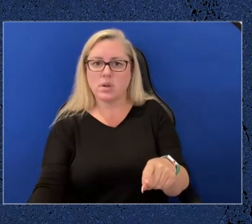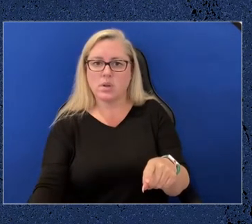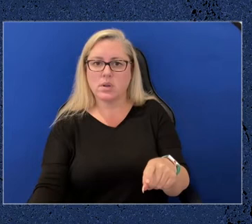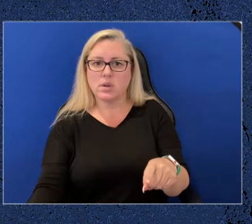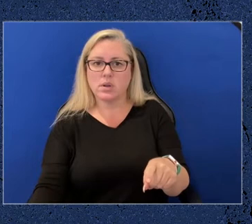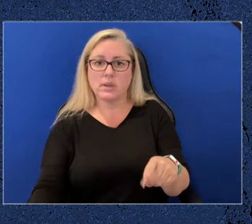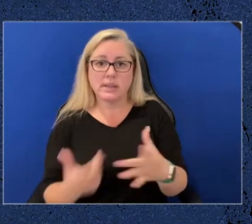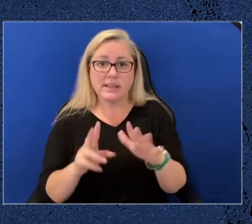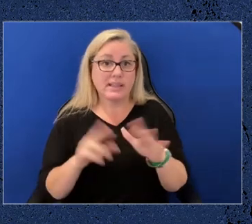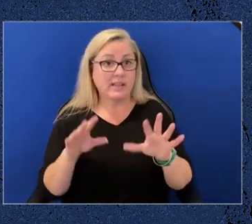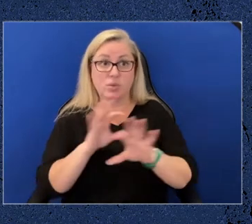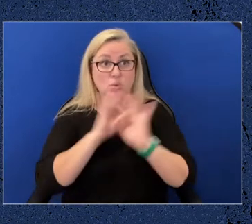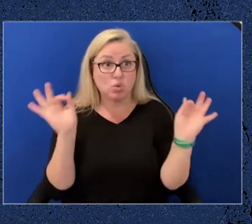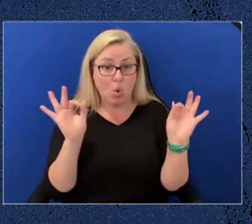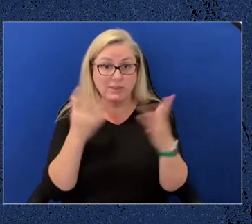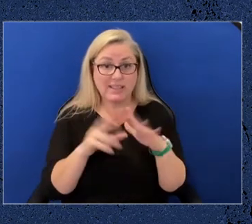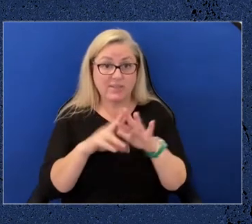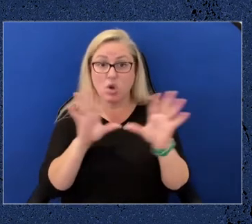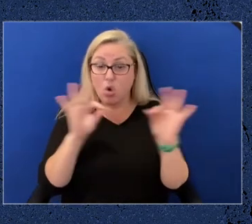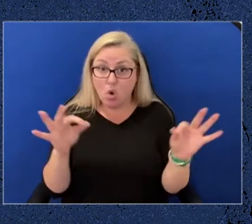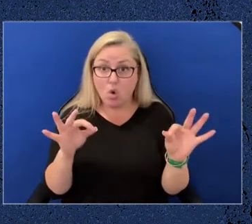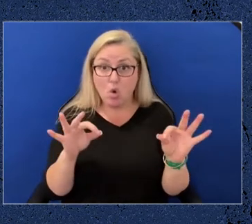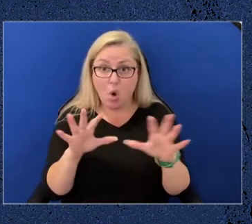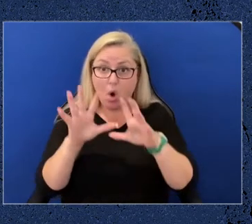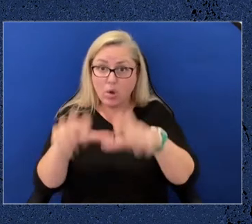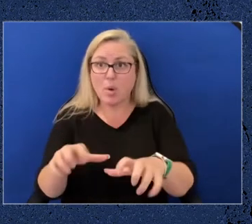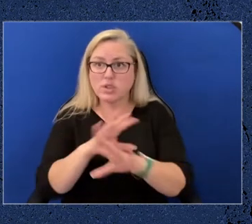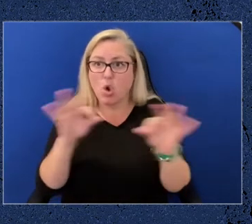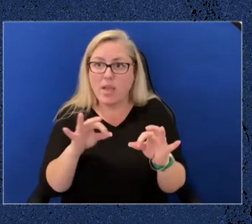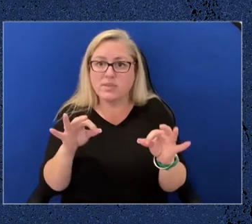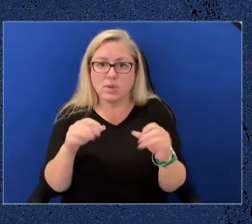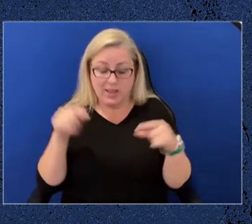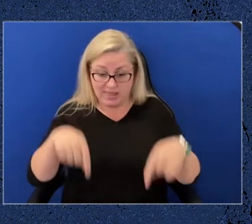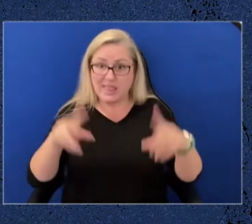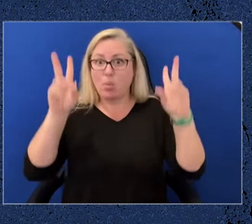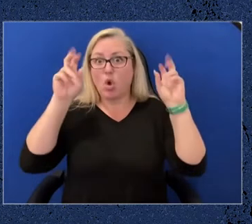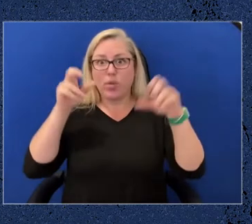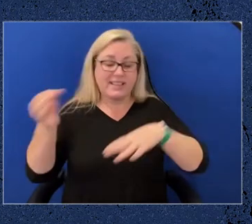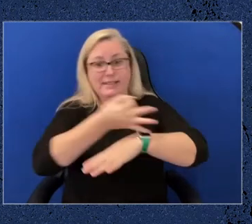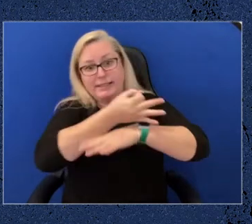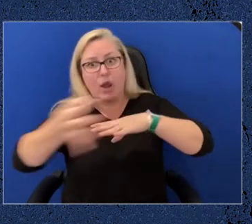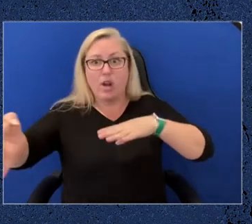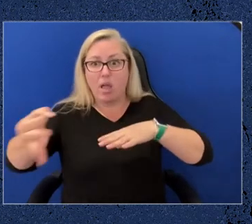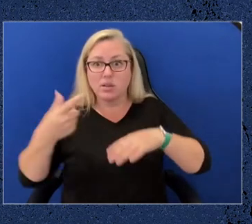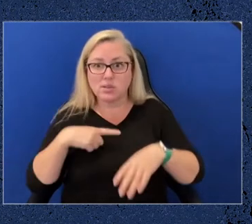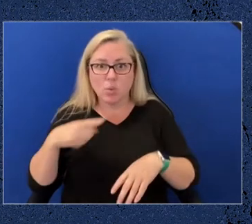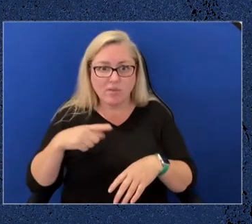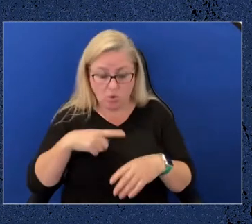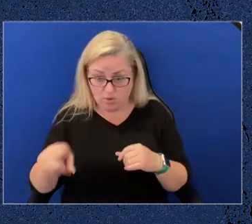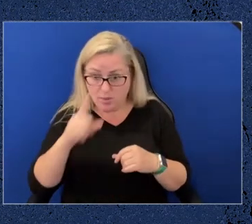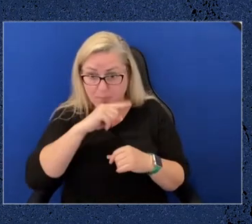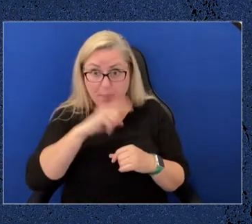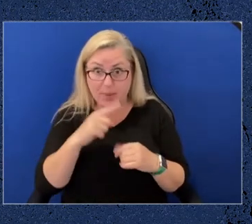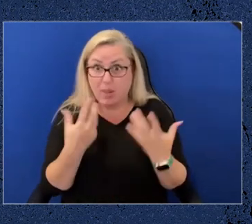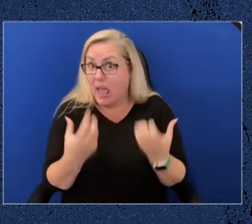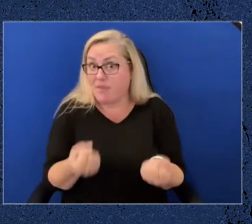Otherwise, if it's not occupied, you don't have to do anything. That's why this place was called Terra Nullius, and the response to that. So there were people here, and they were recognised as people